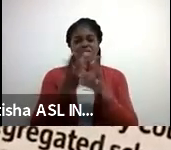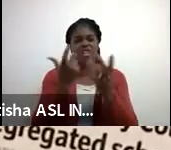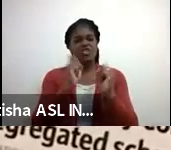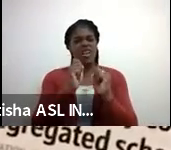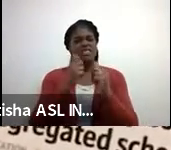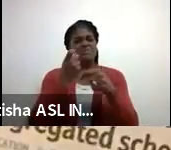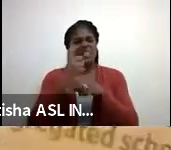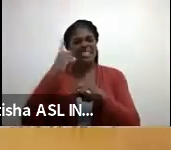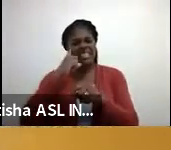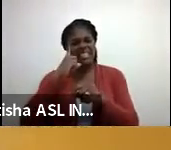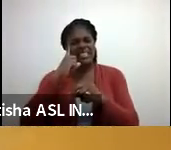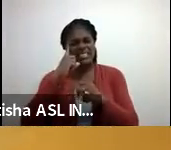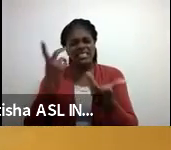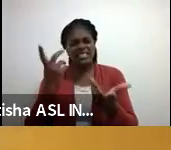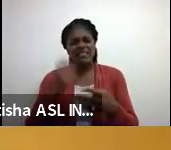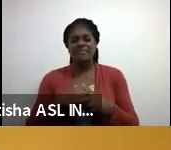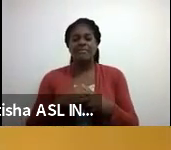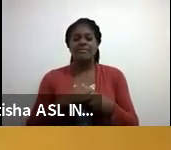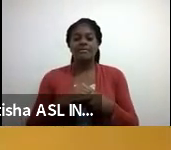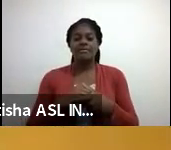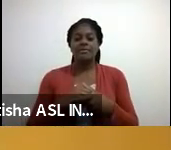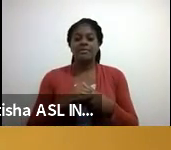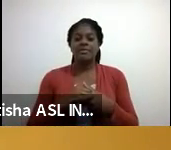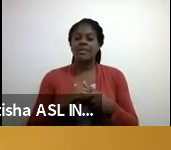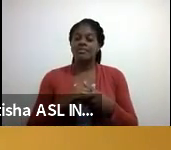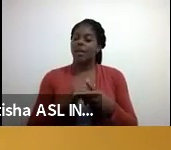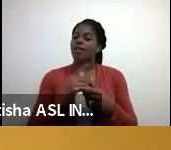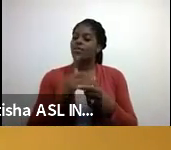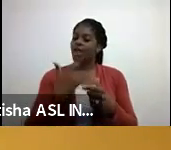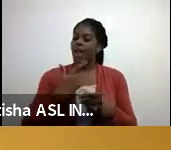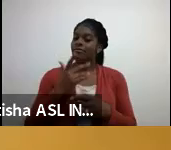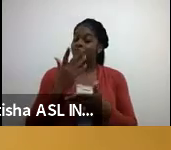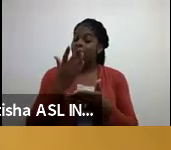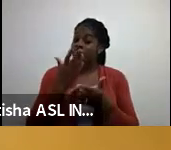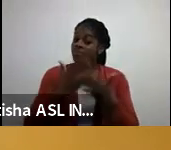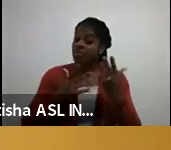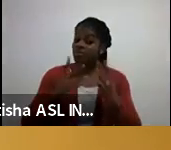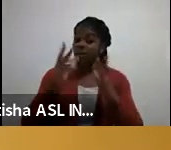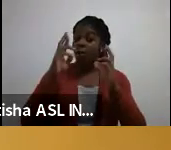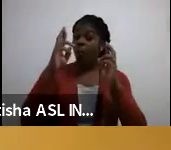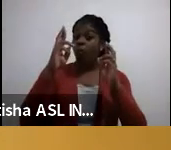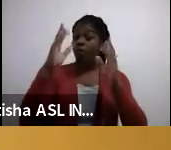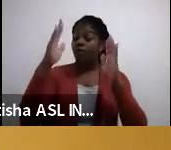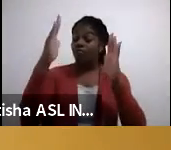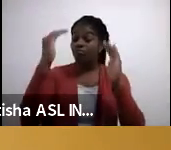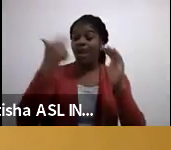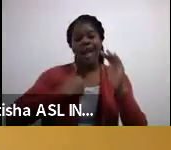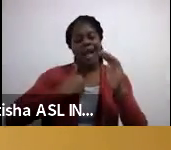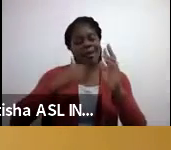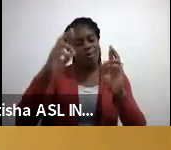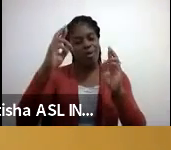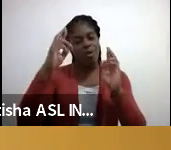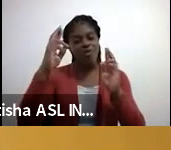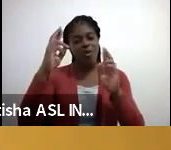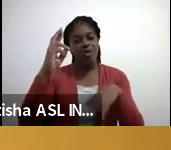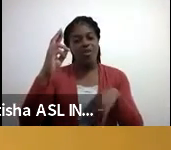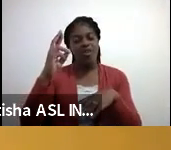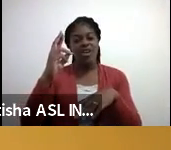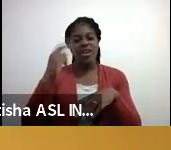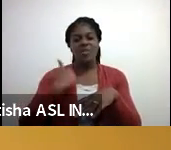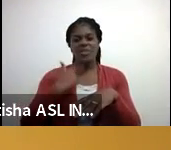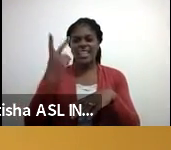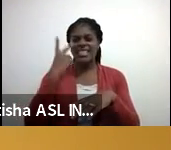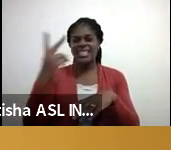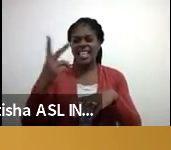them. But there is a glimmer of hope. And I'm hopeful that as I look at the crowds